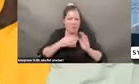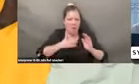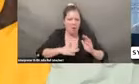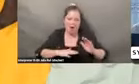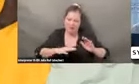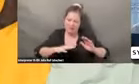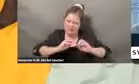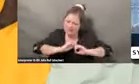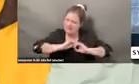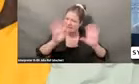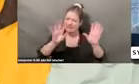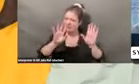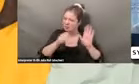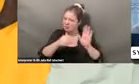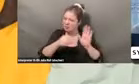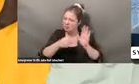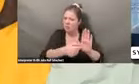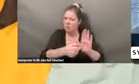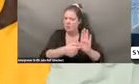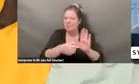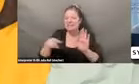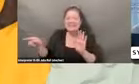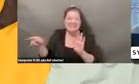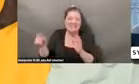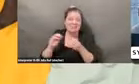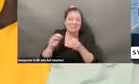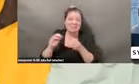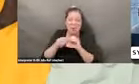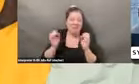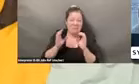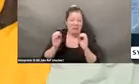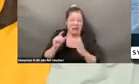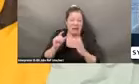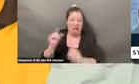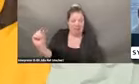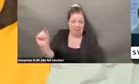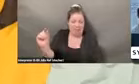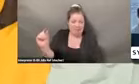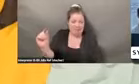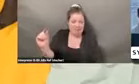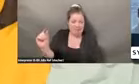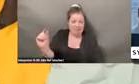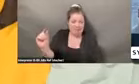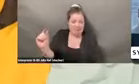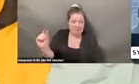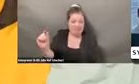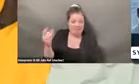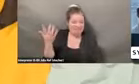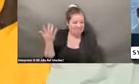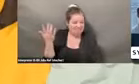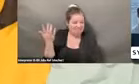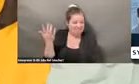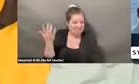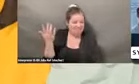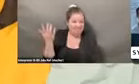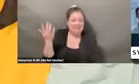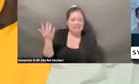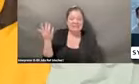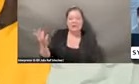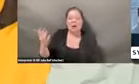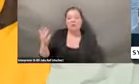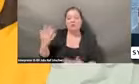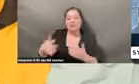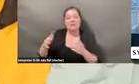so we have the problem of there's not enough feedback. We should not limit the possibility of giving feedback